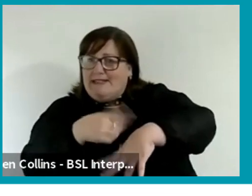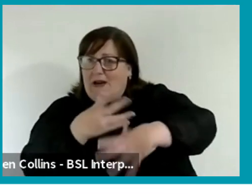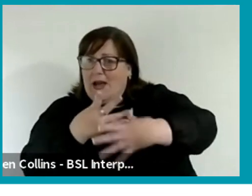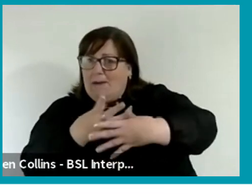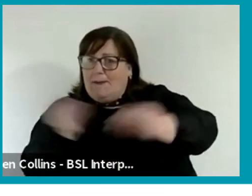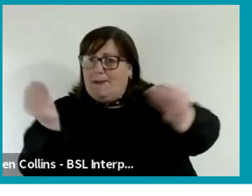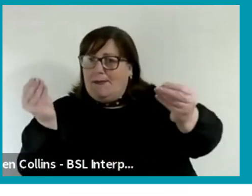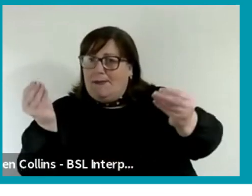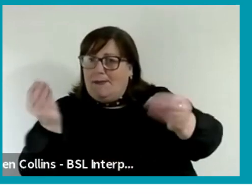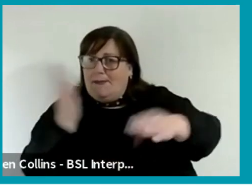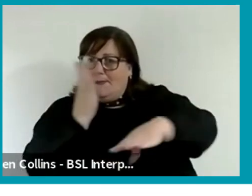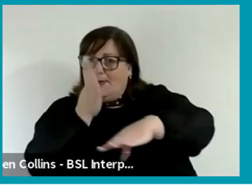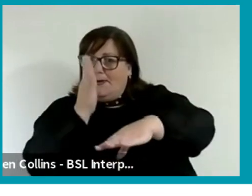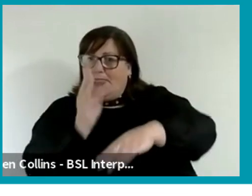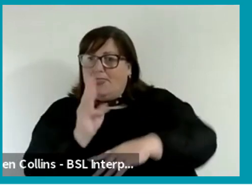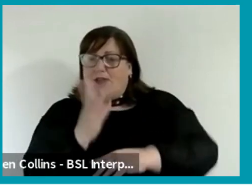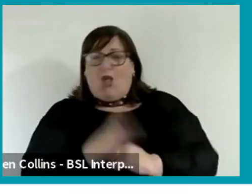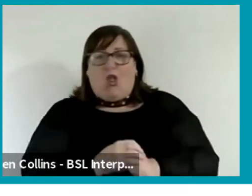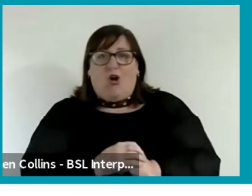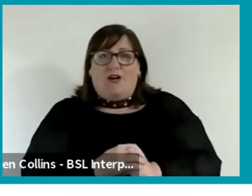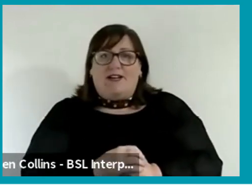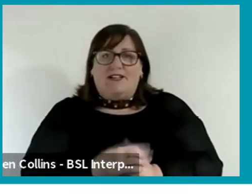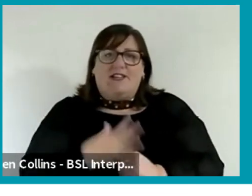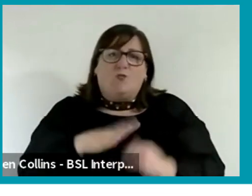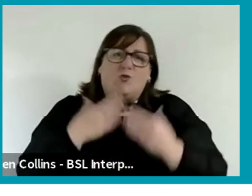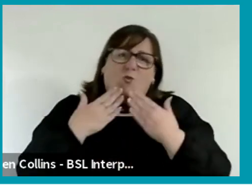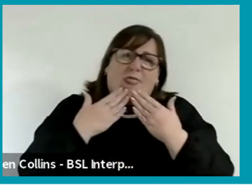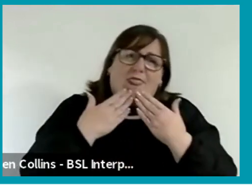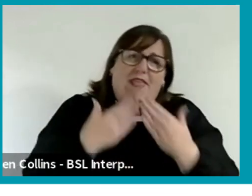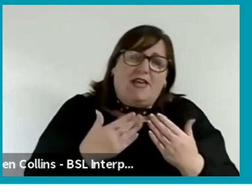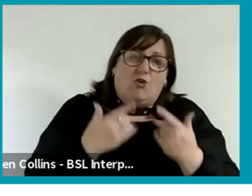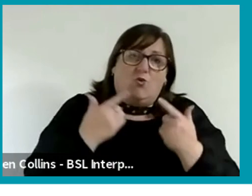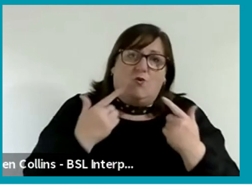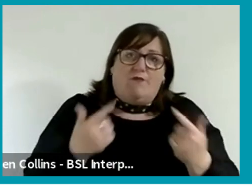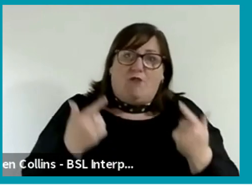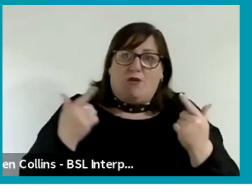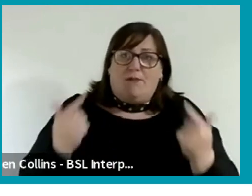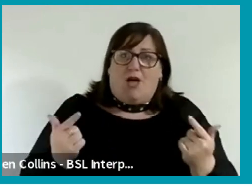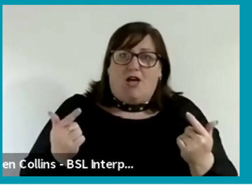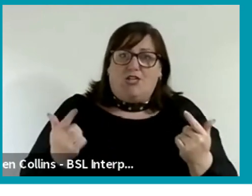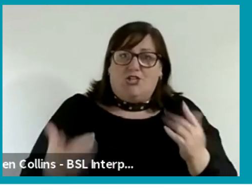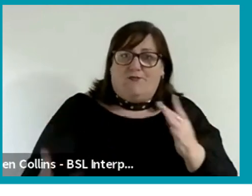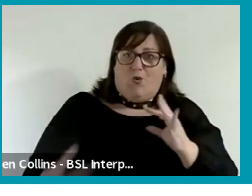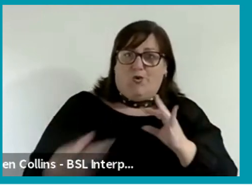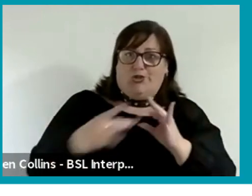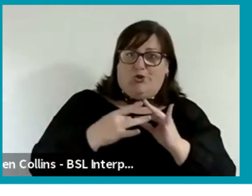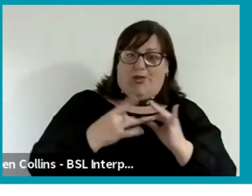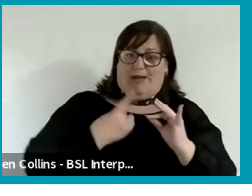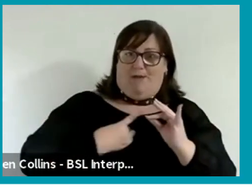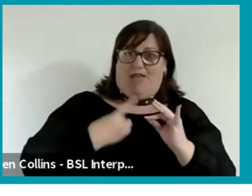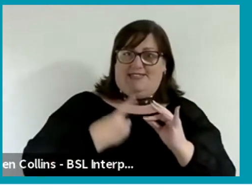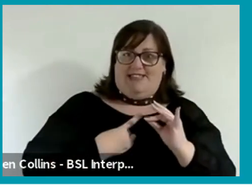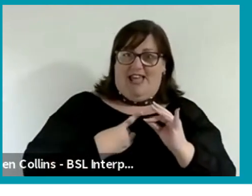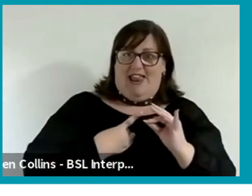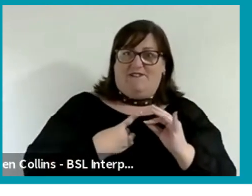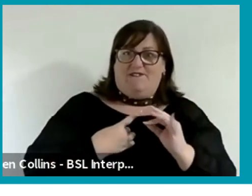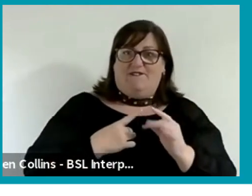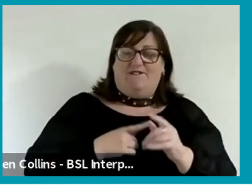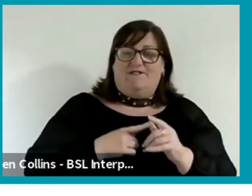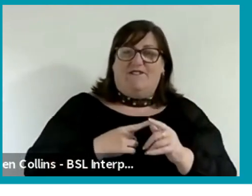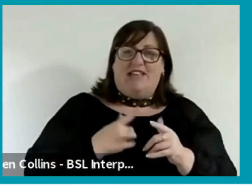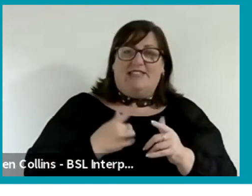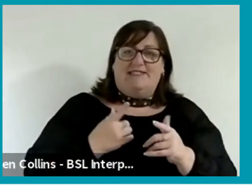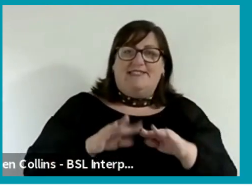are spot on at 3 o'clock. I wanted to thank you all very much for joining myself and Evenbreak